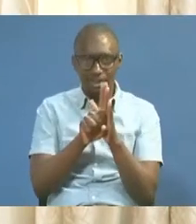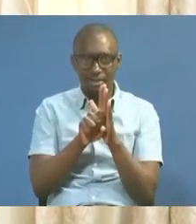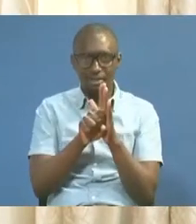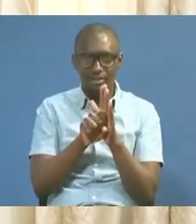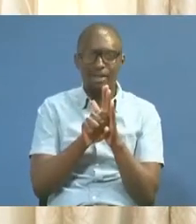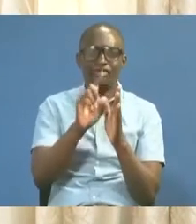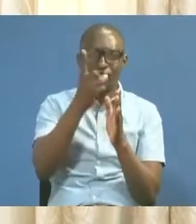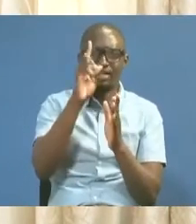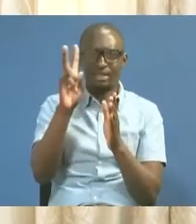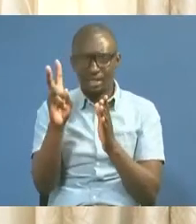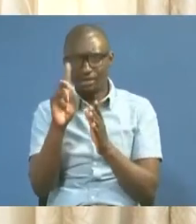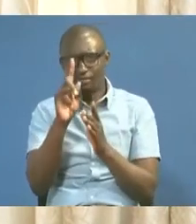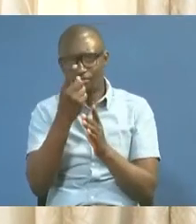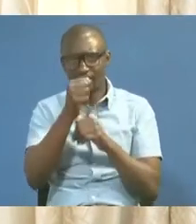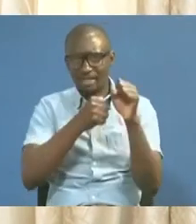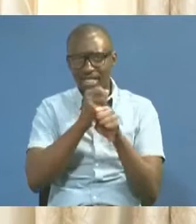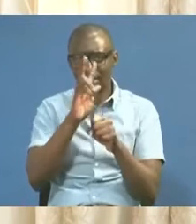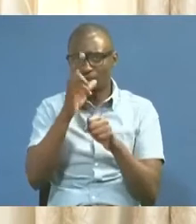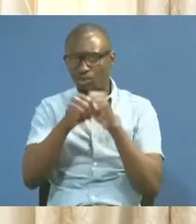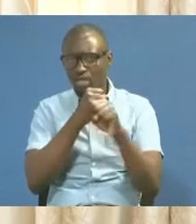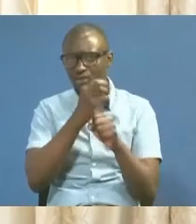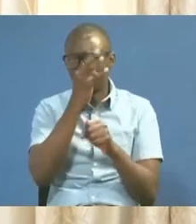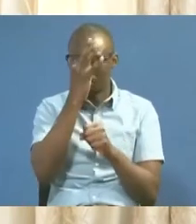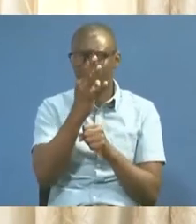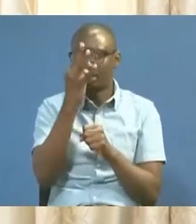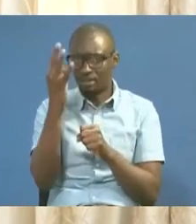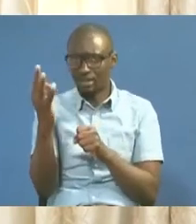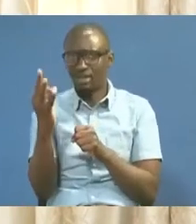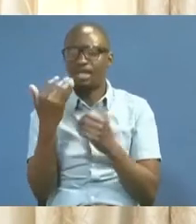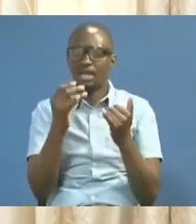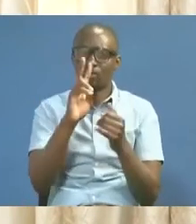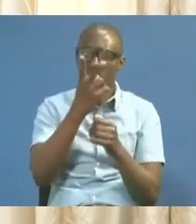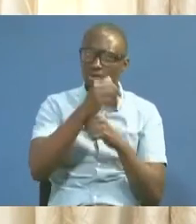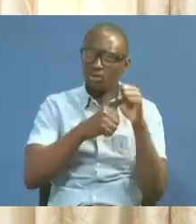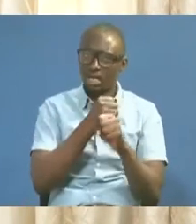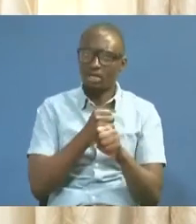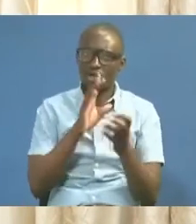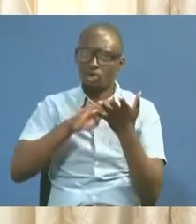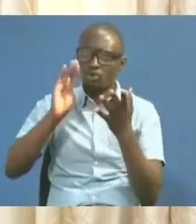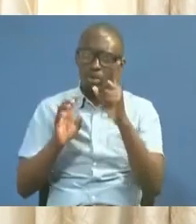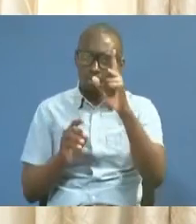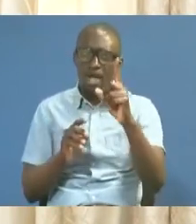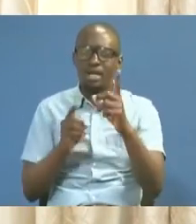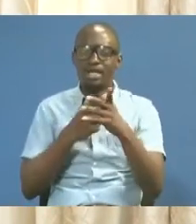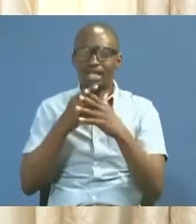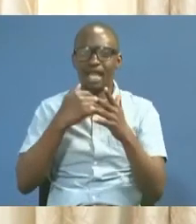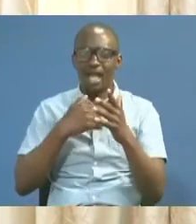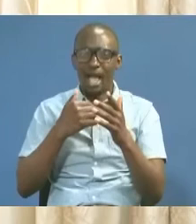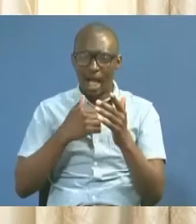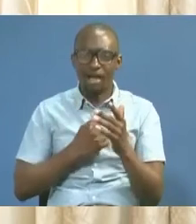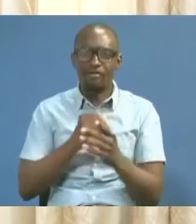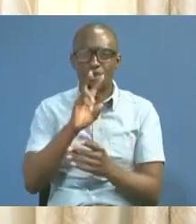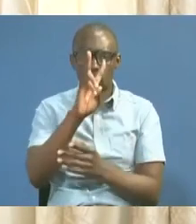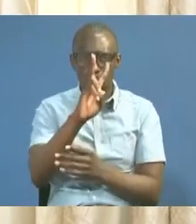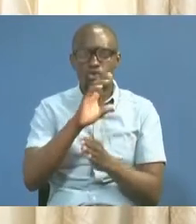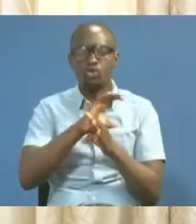three courses. But when you go to third year, then you drop one and you remain with two courses. So you go with those